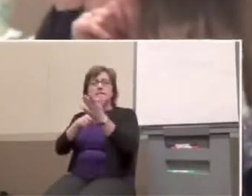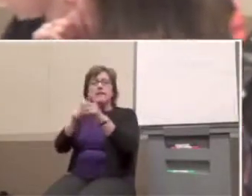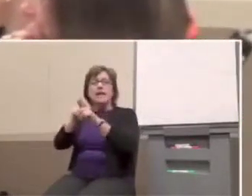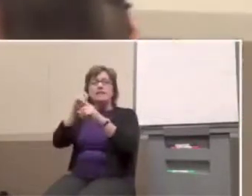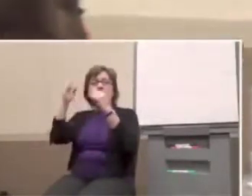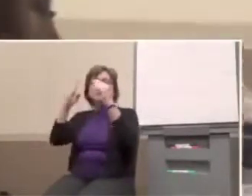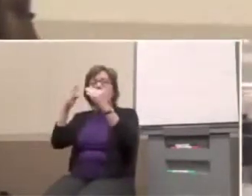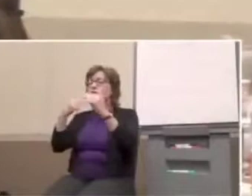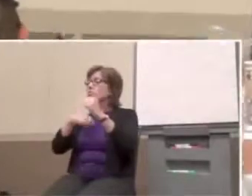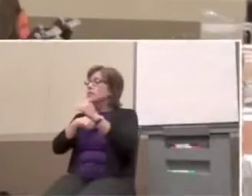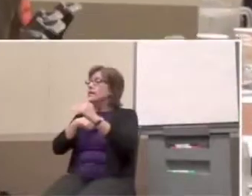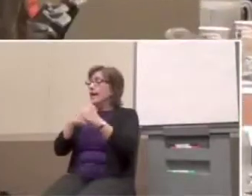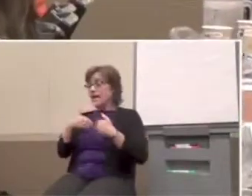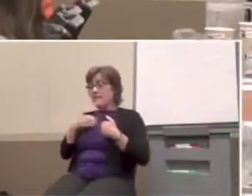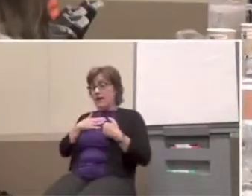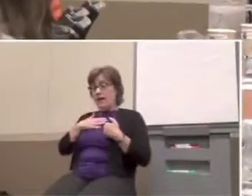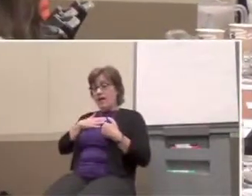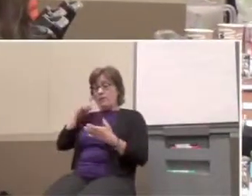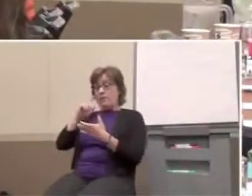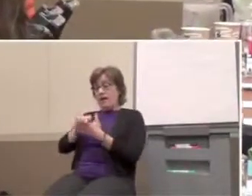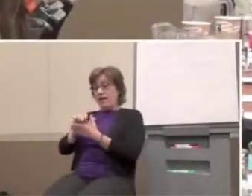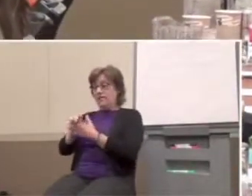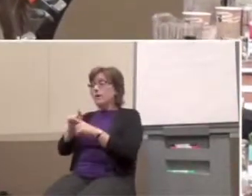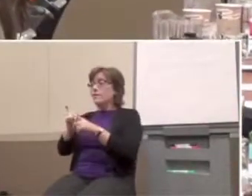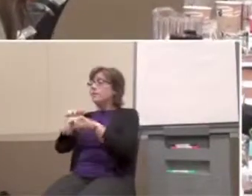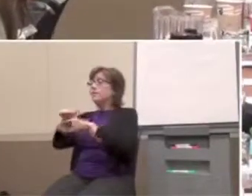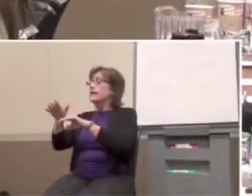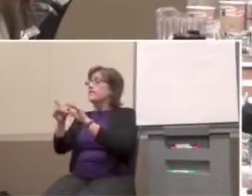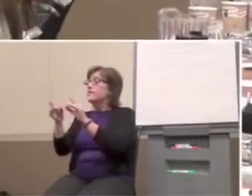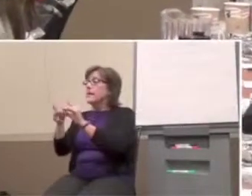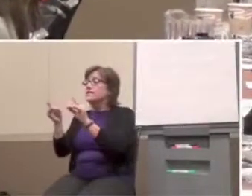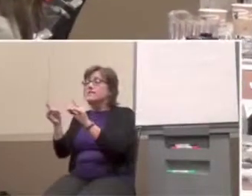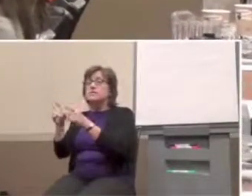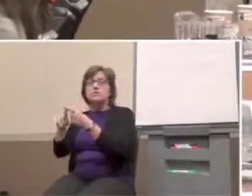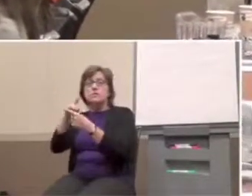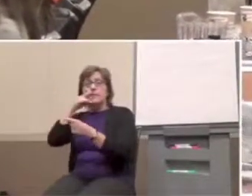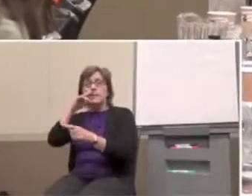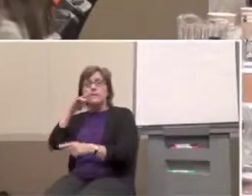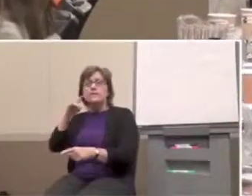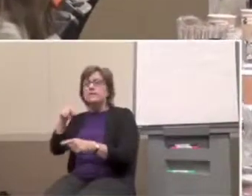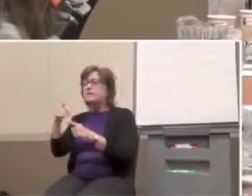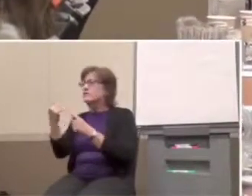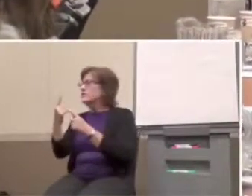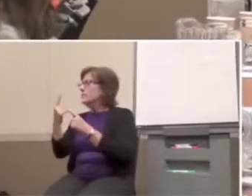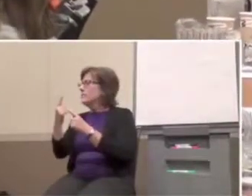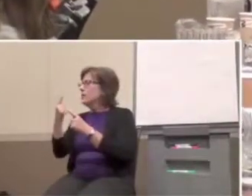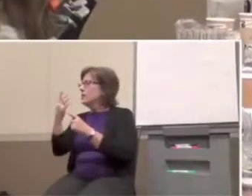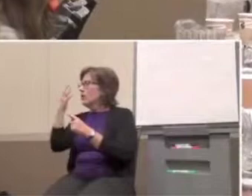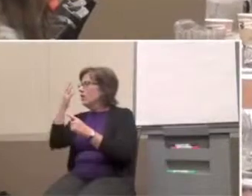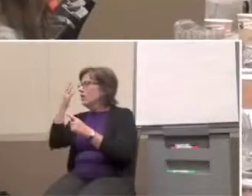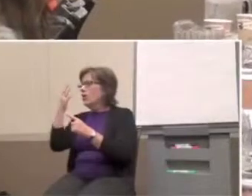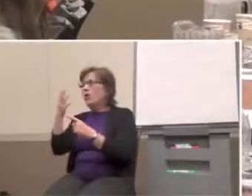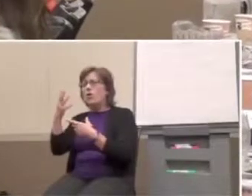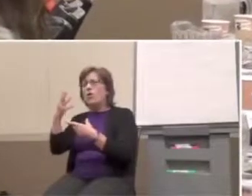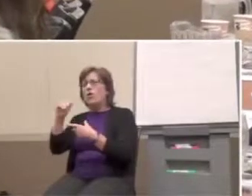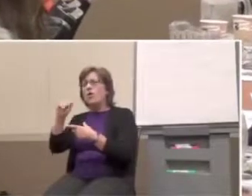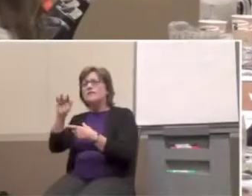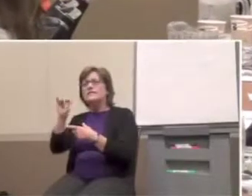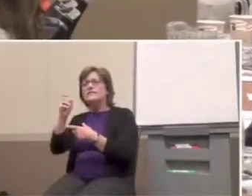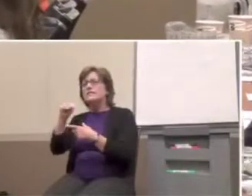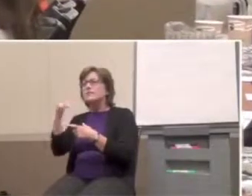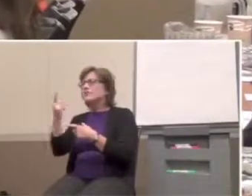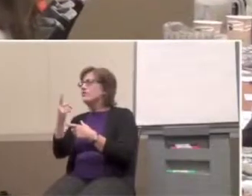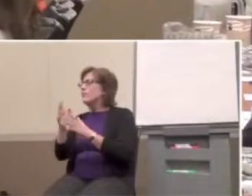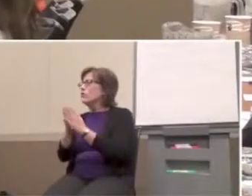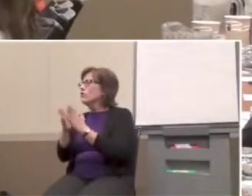to kids because, I don't remember the name of the book, but if you can watch it, something like Curious Dog. Yeah. Anyway,